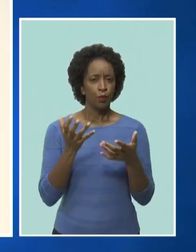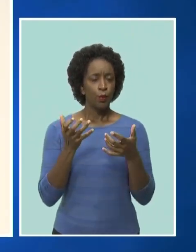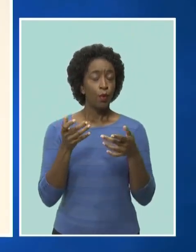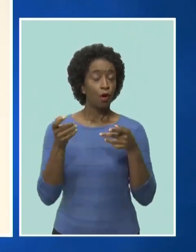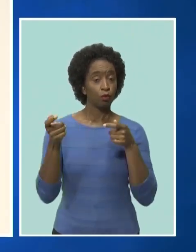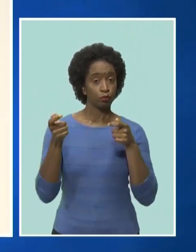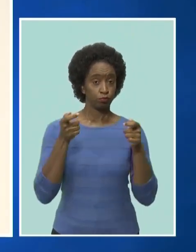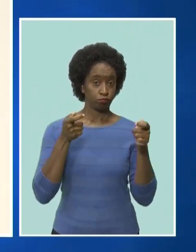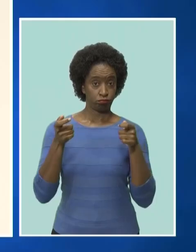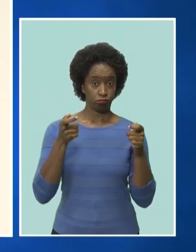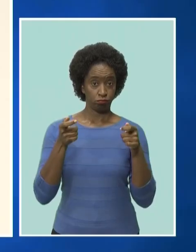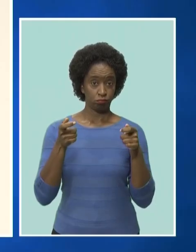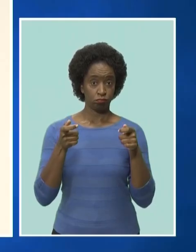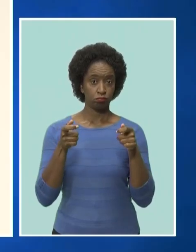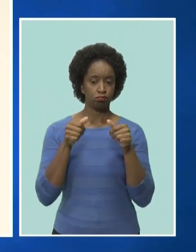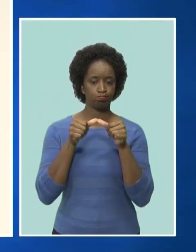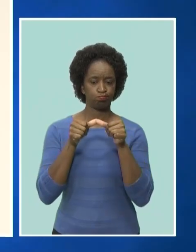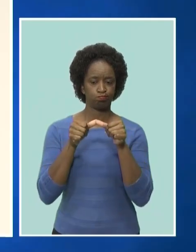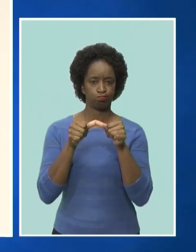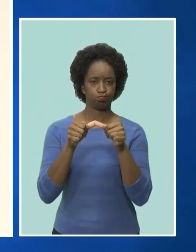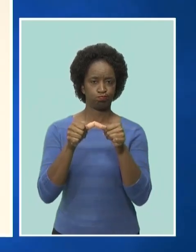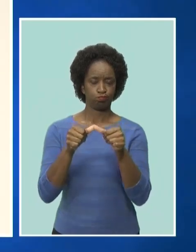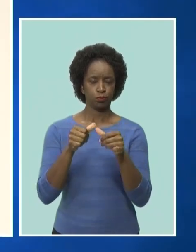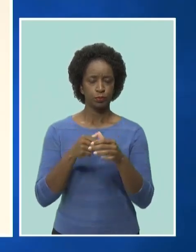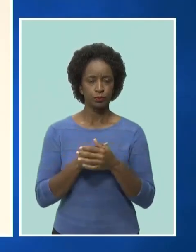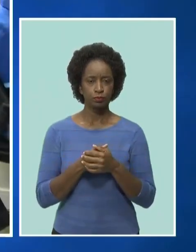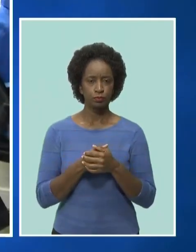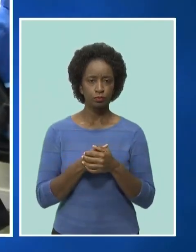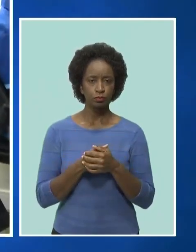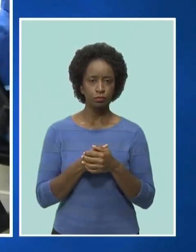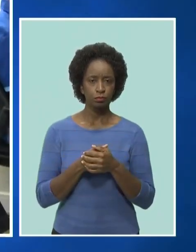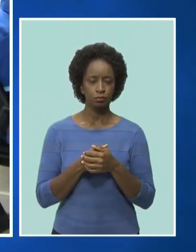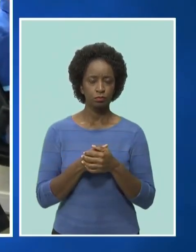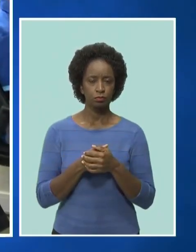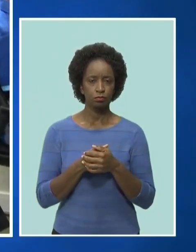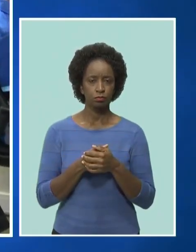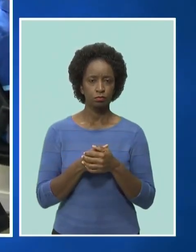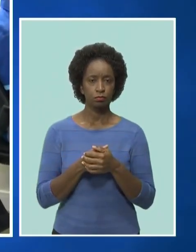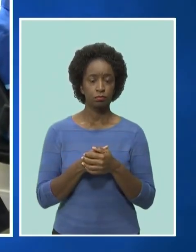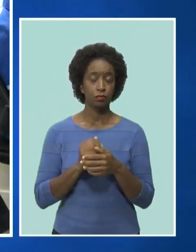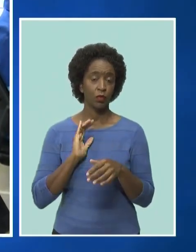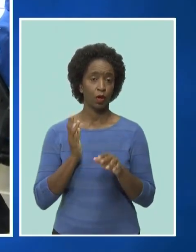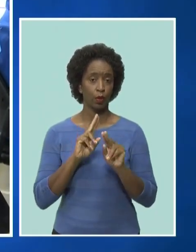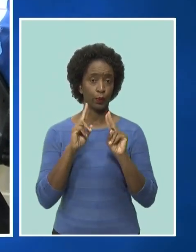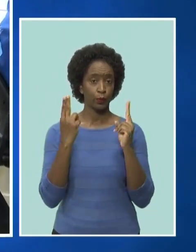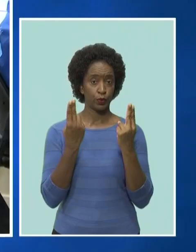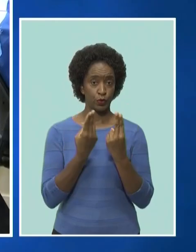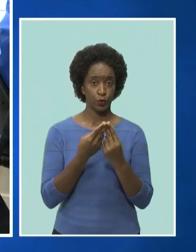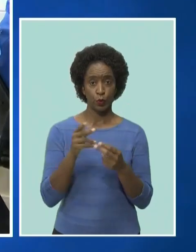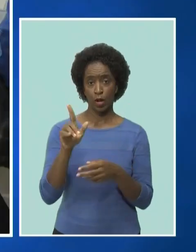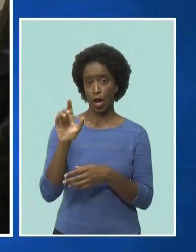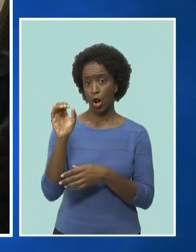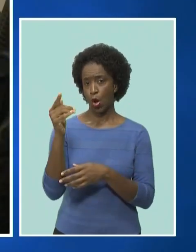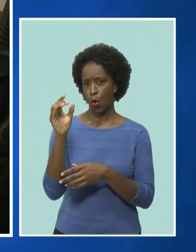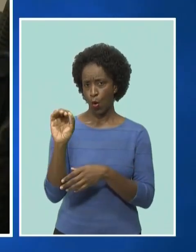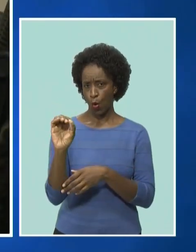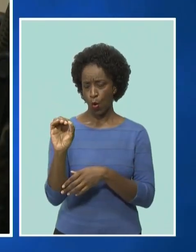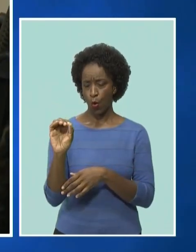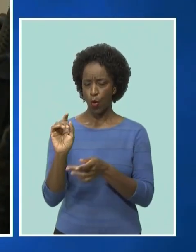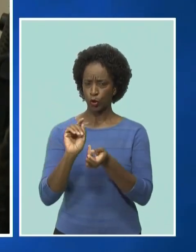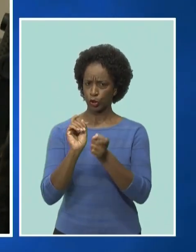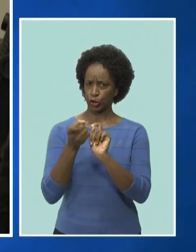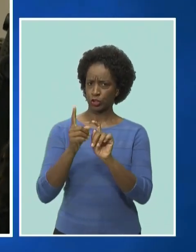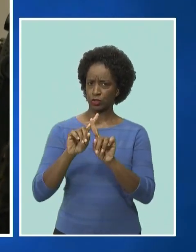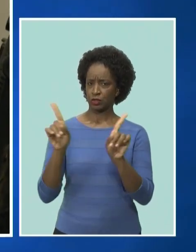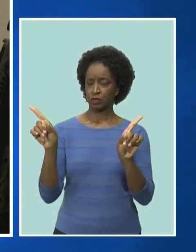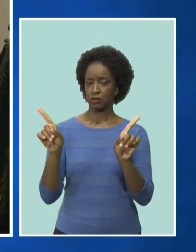Blue Environment jurisdiction. The rebranding of the unit's logo, therefore, is not a superficial exercise, but in the way